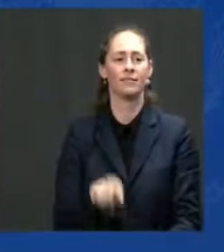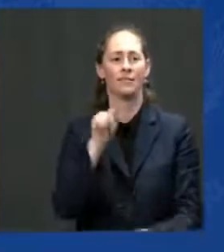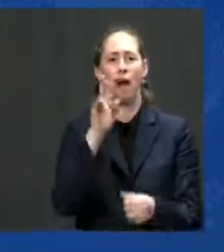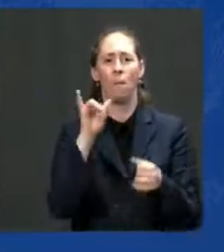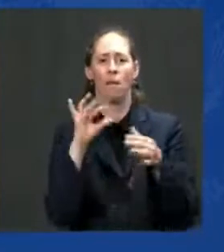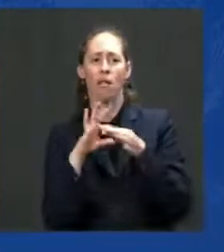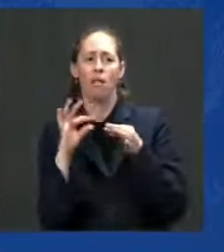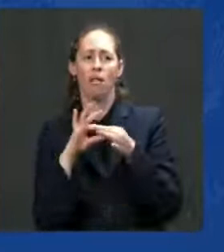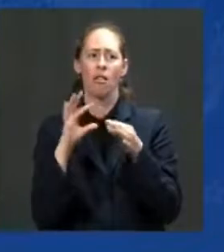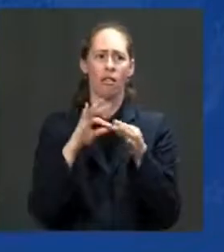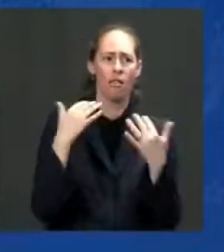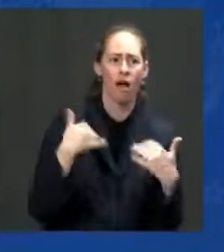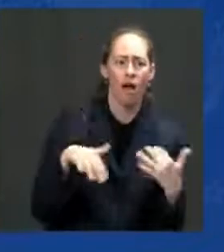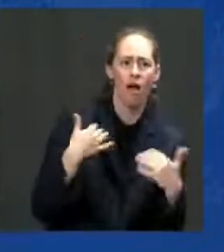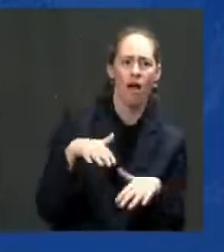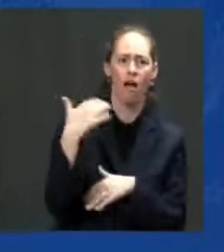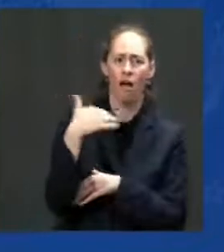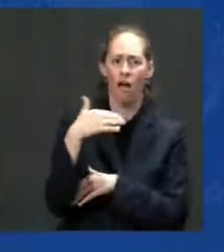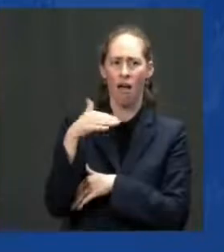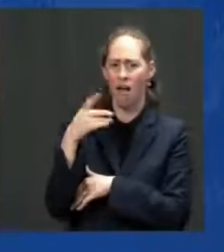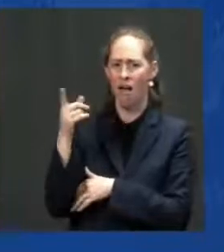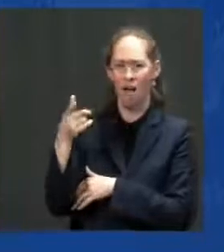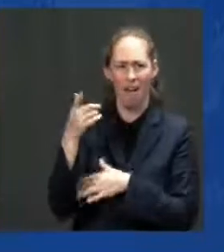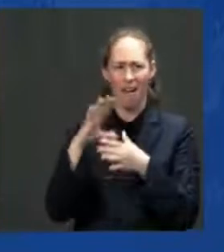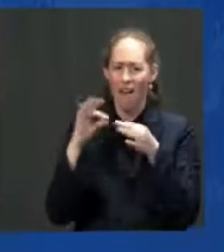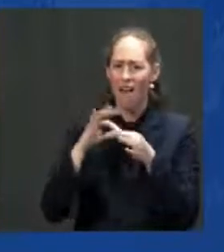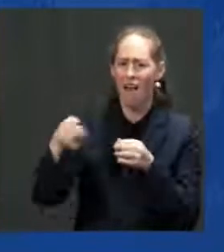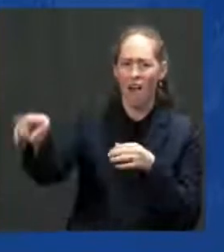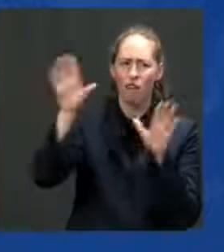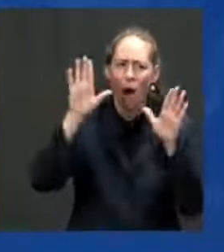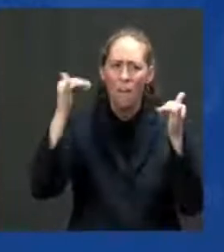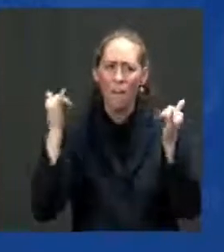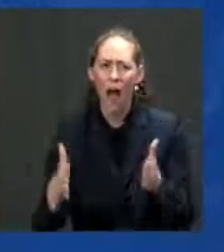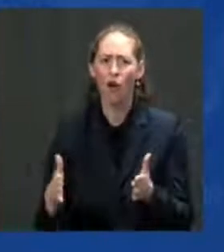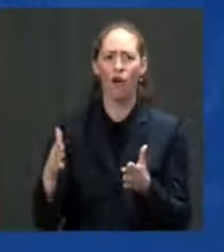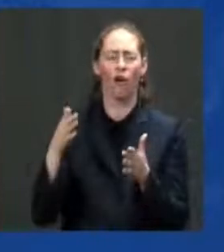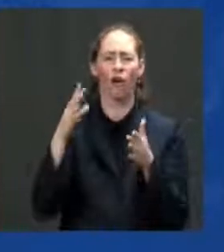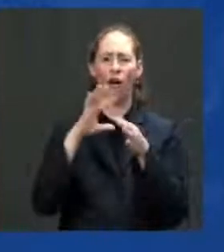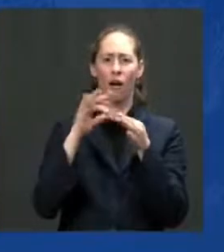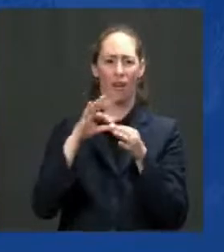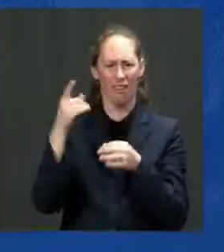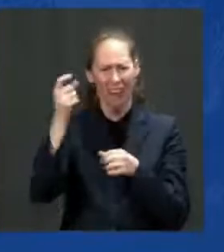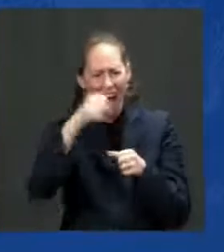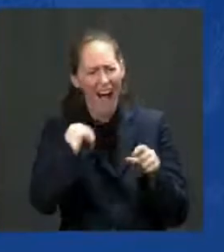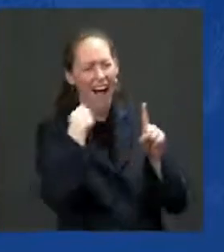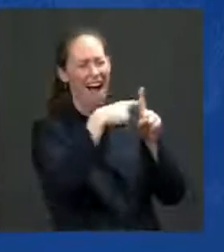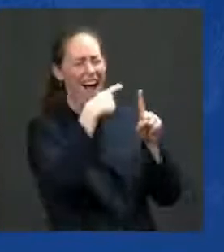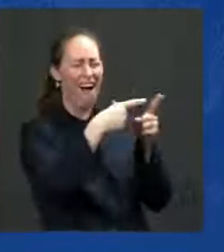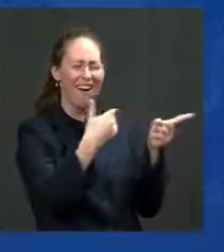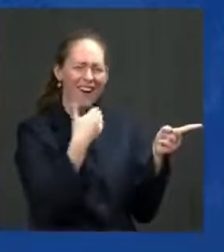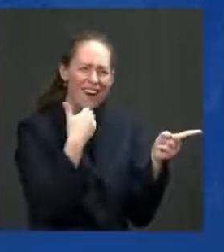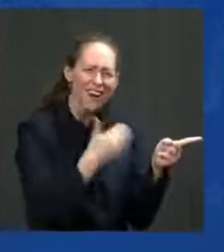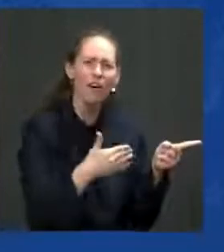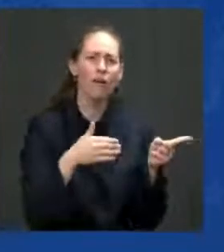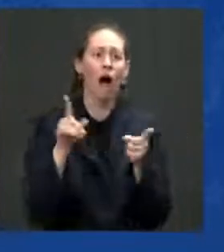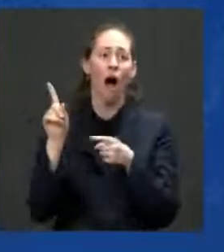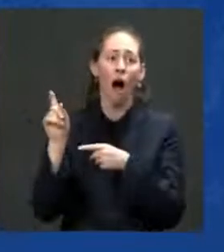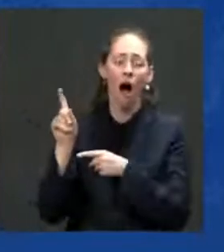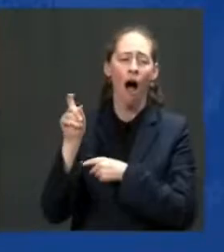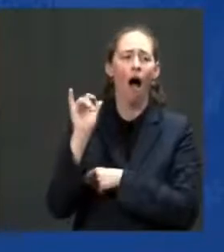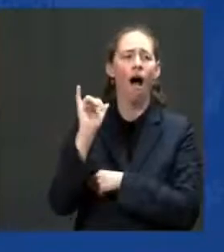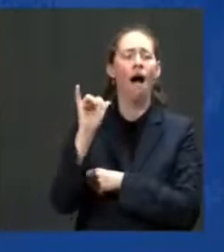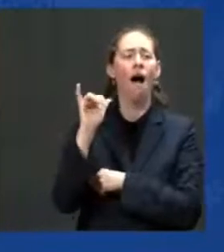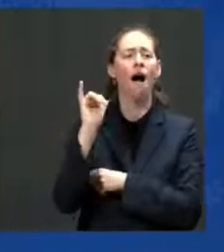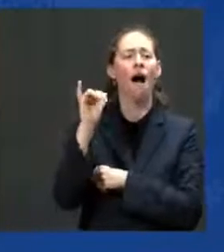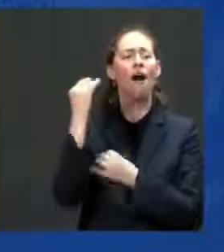ball player I was at the University of Delaware. It was amazing. It was amazing. That's why I decided to run for president. I figured if he was still around,